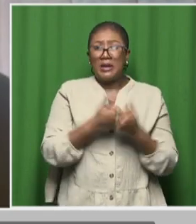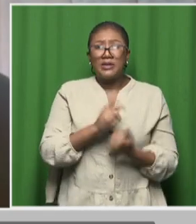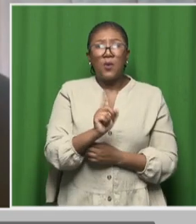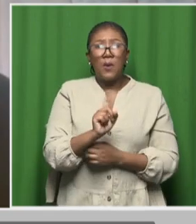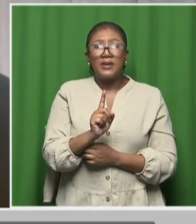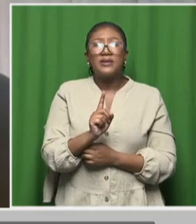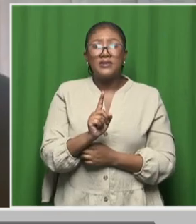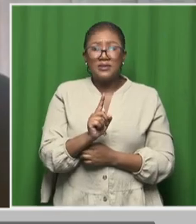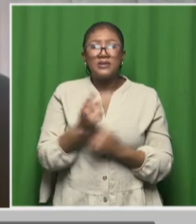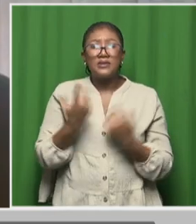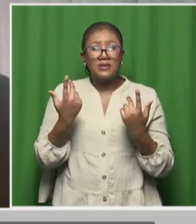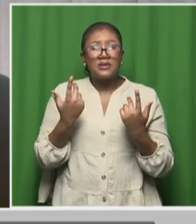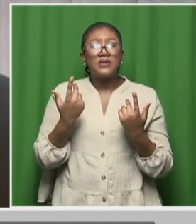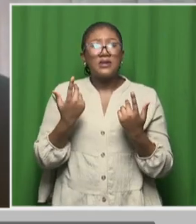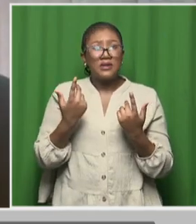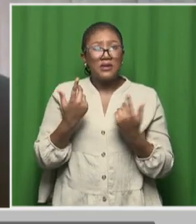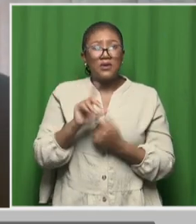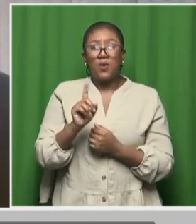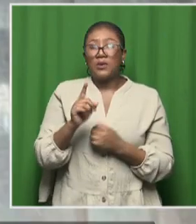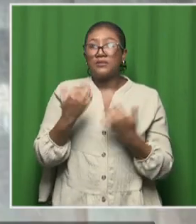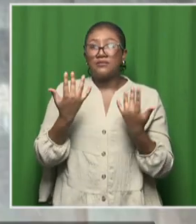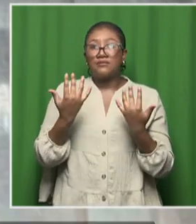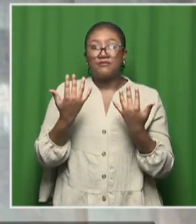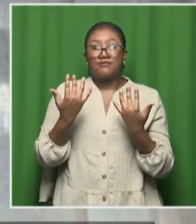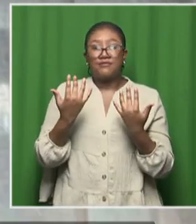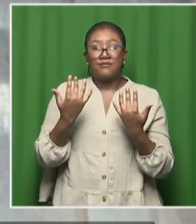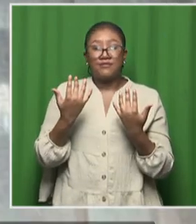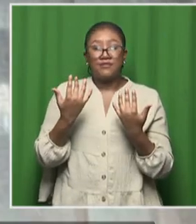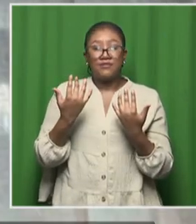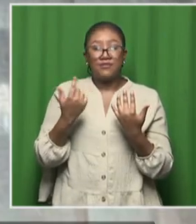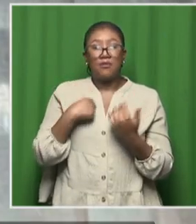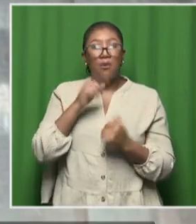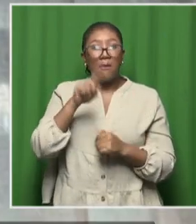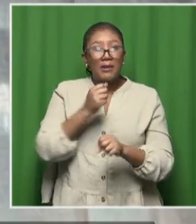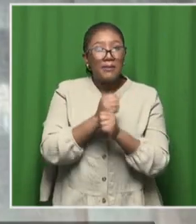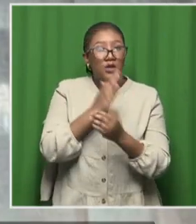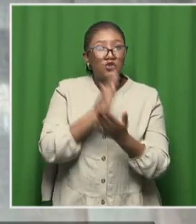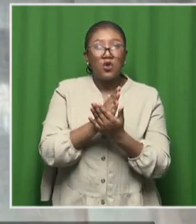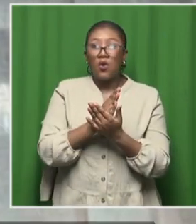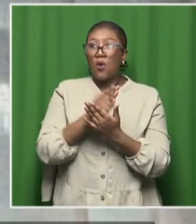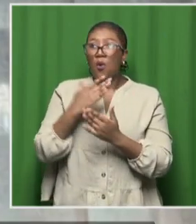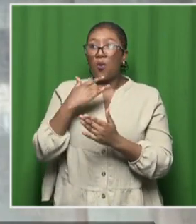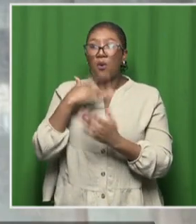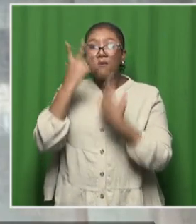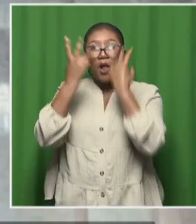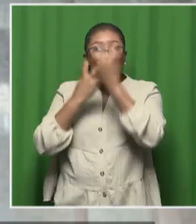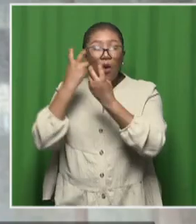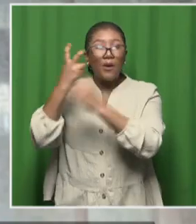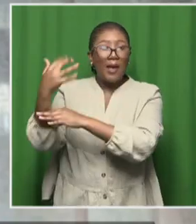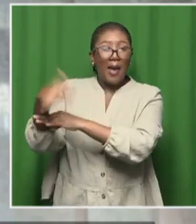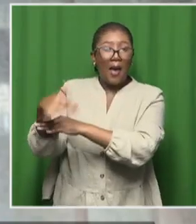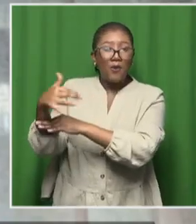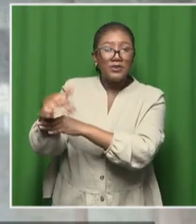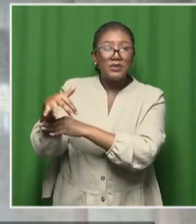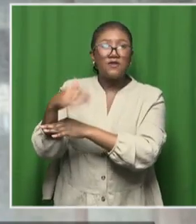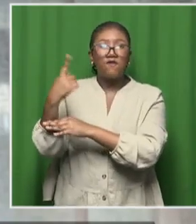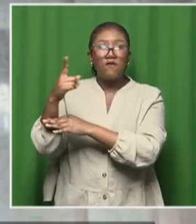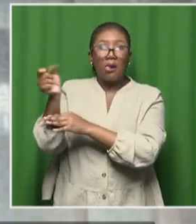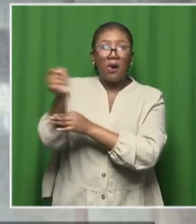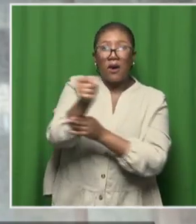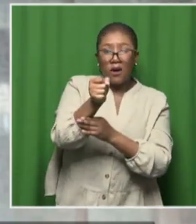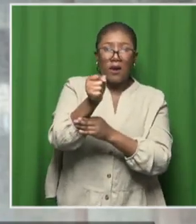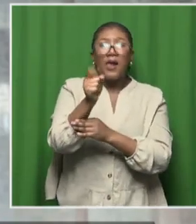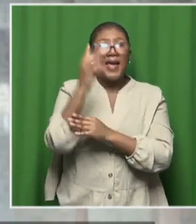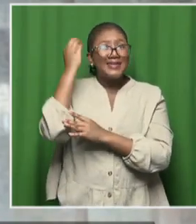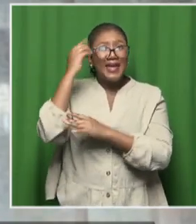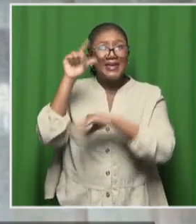like I said, one of them is just you have going to outsource a lot of, data scientists from outside. You